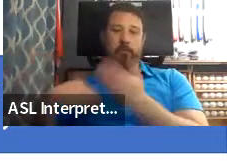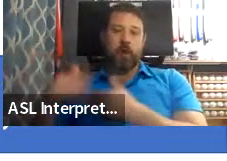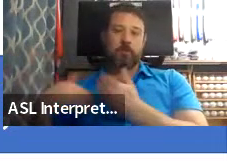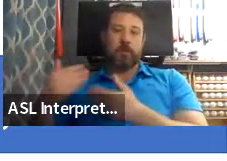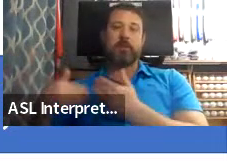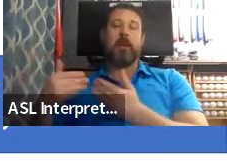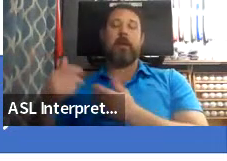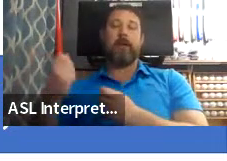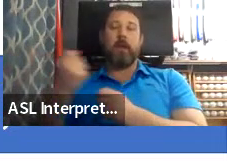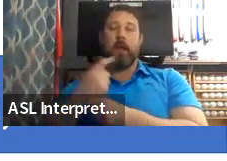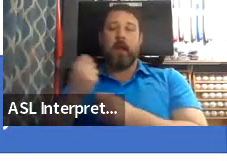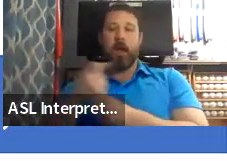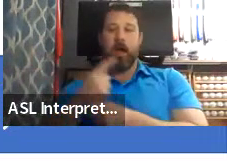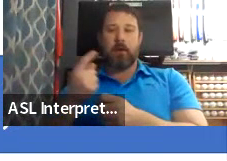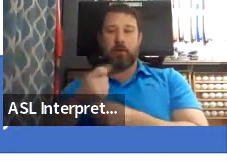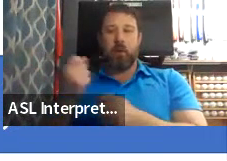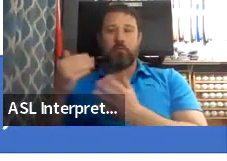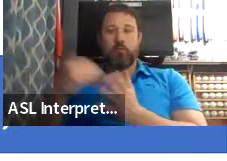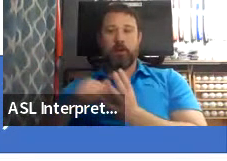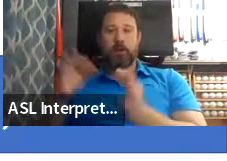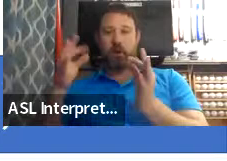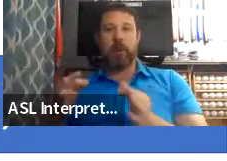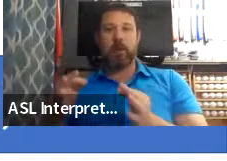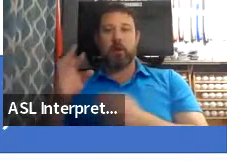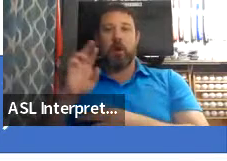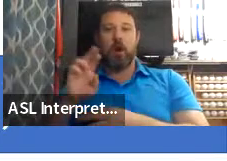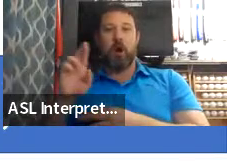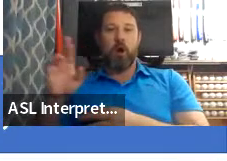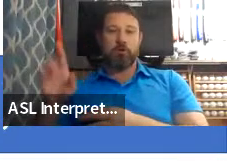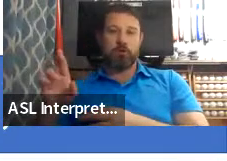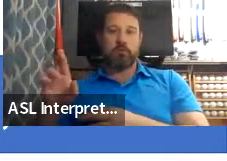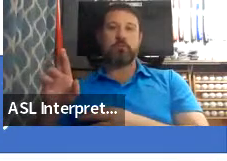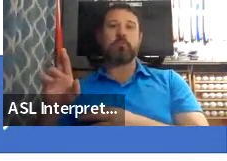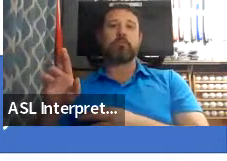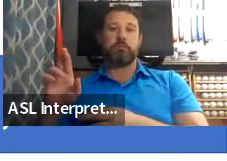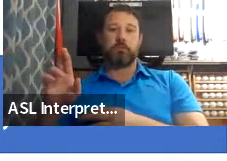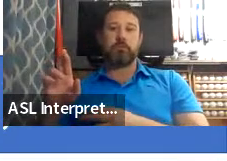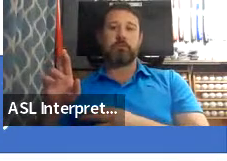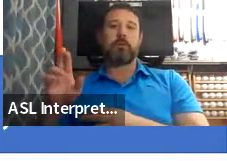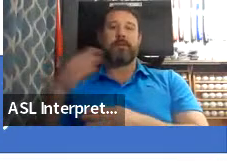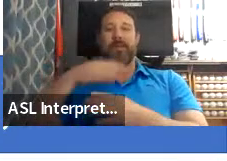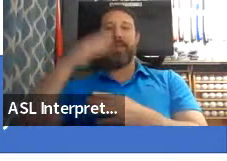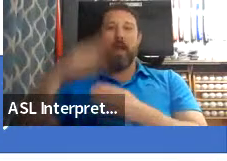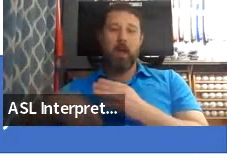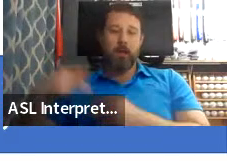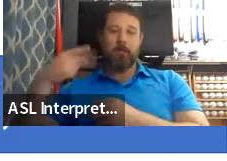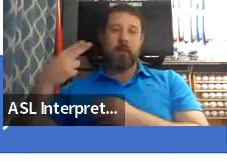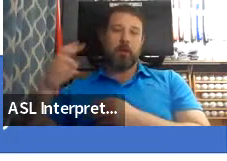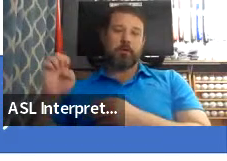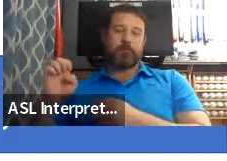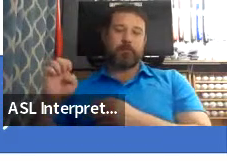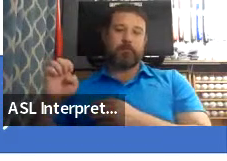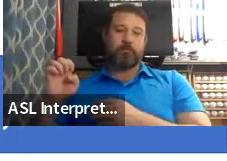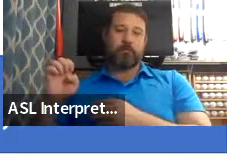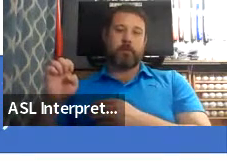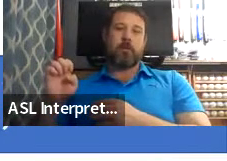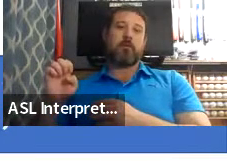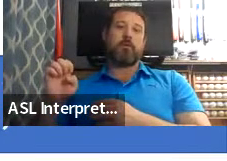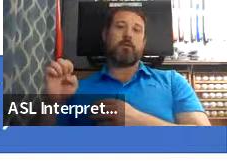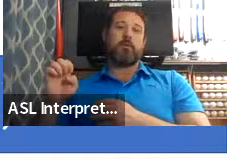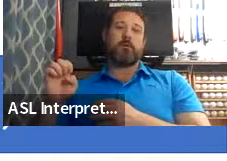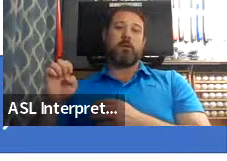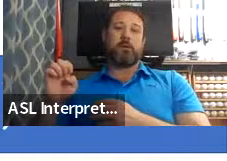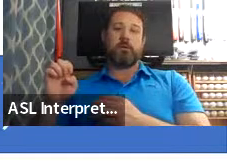annual redeterminations for Medi-Cal, or what we call RRRs, until the end of the public health emergency. Along with